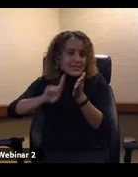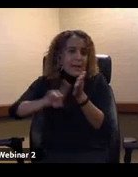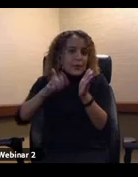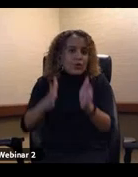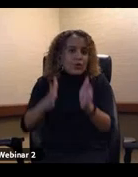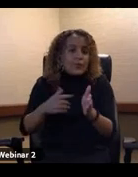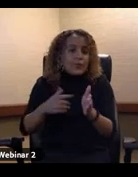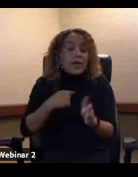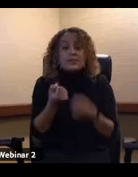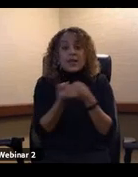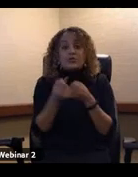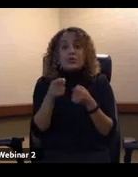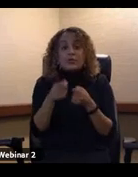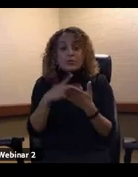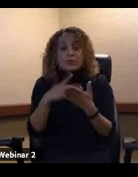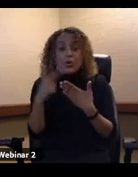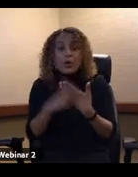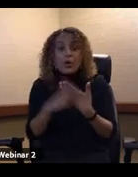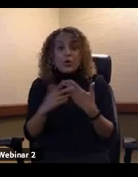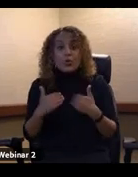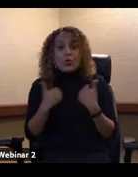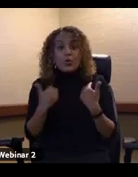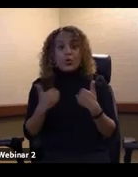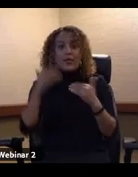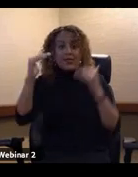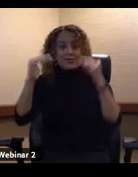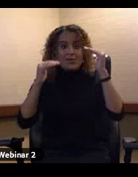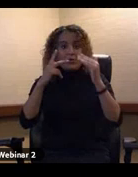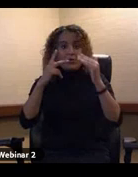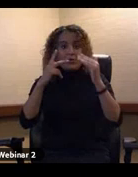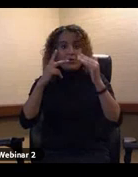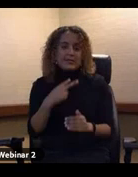By statute, this program is for youth and adult victims.